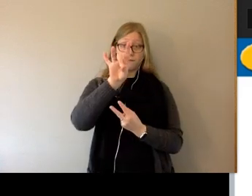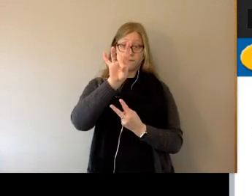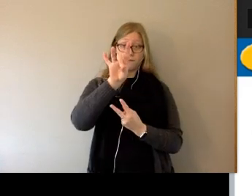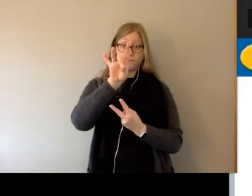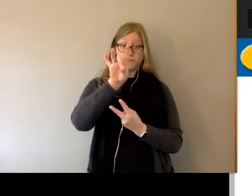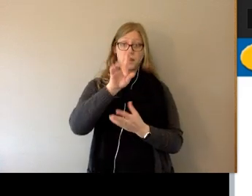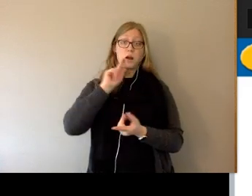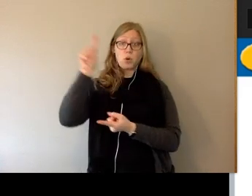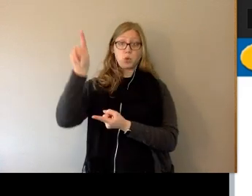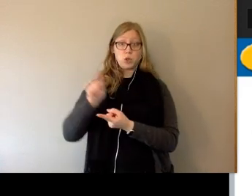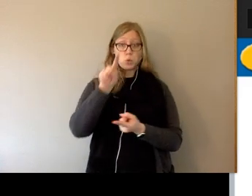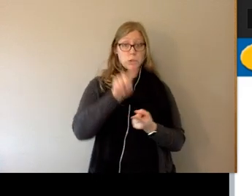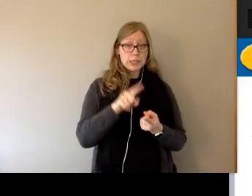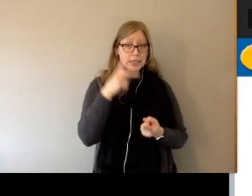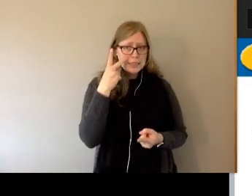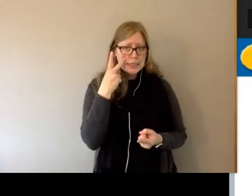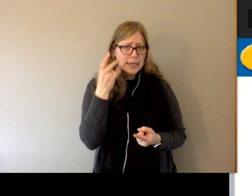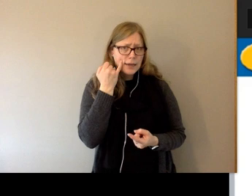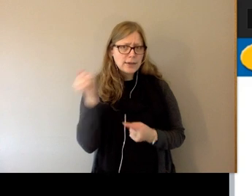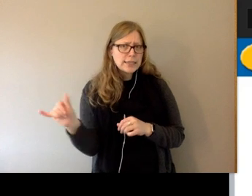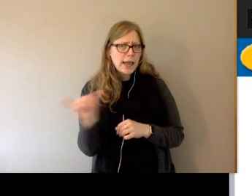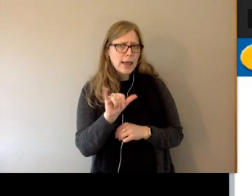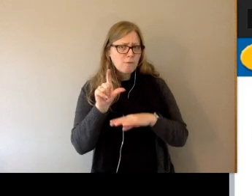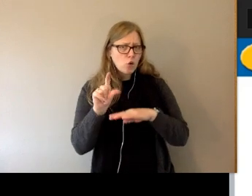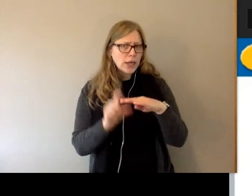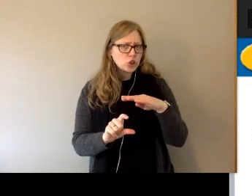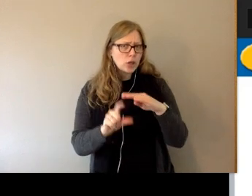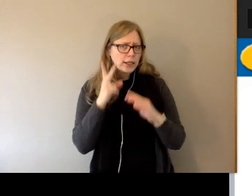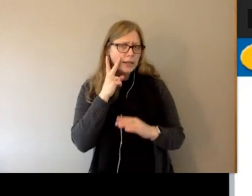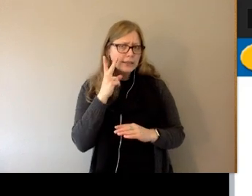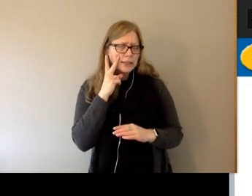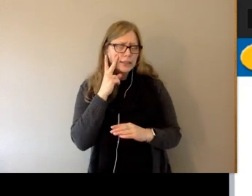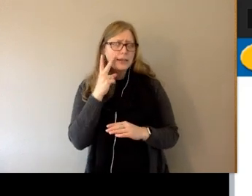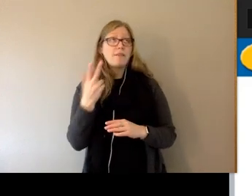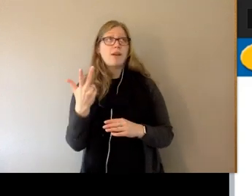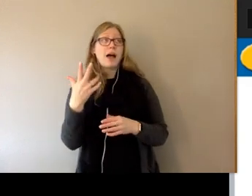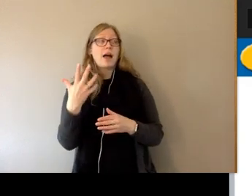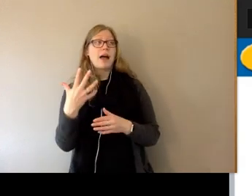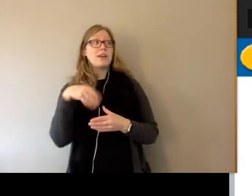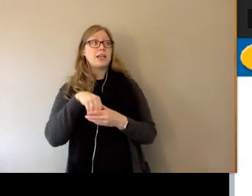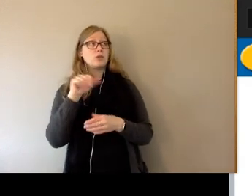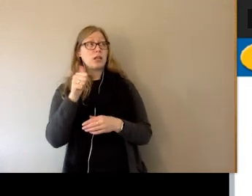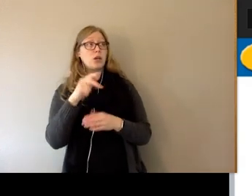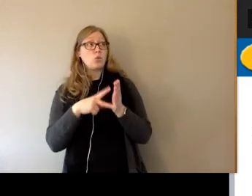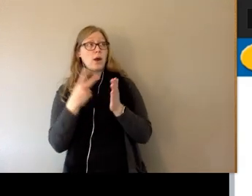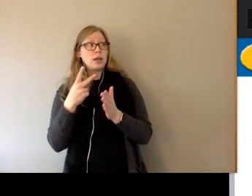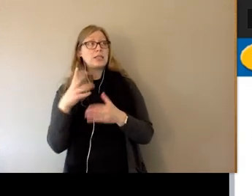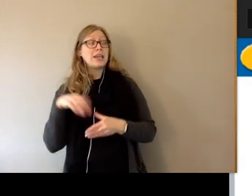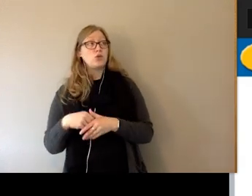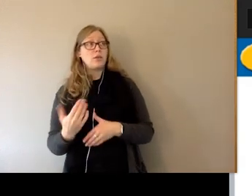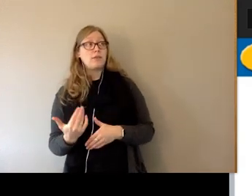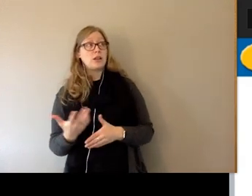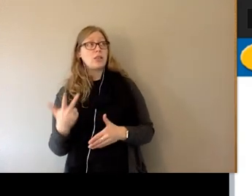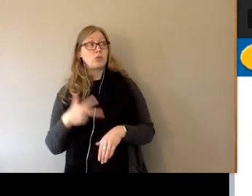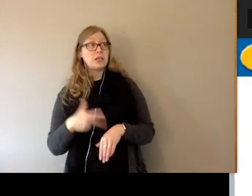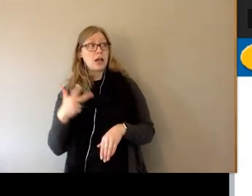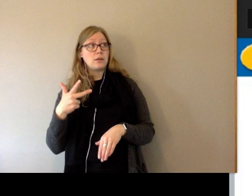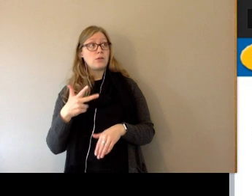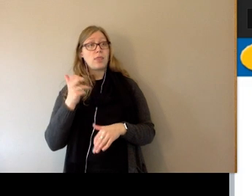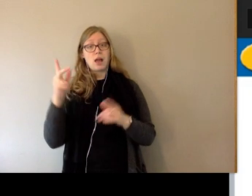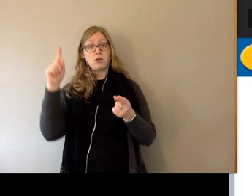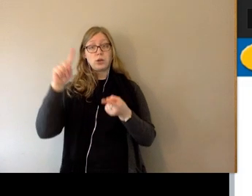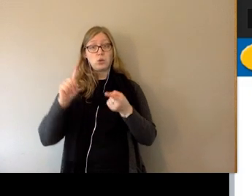the same. So I know that 5 goes into 10 twice, 5 goes into 15 3 times. So I get a fraction of 2/3. So